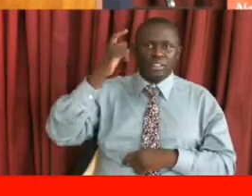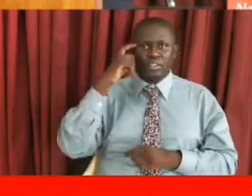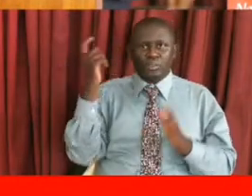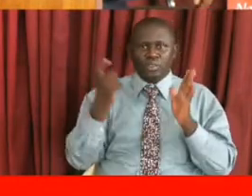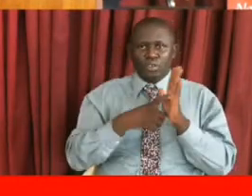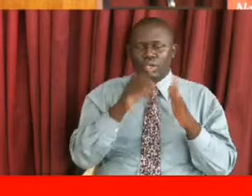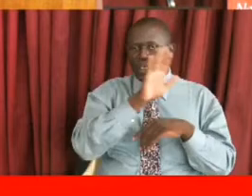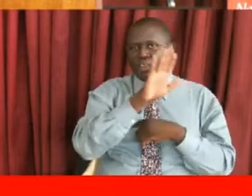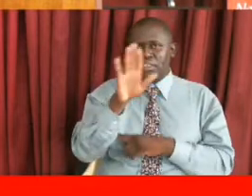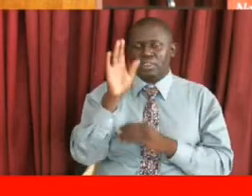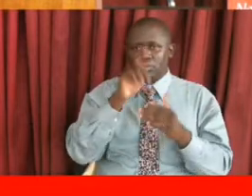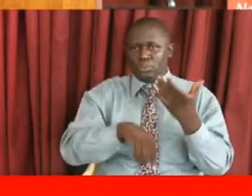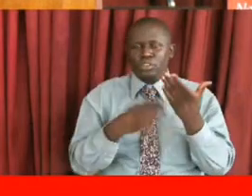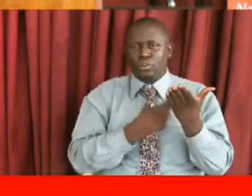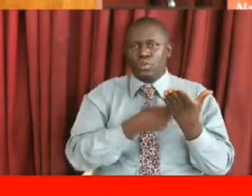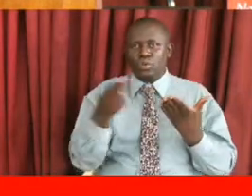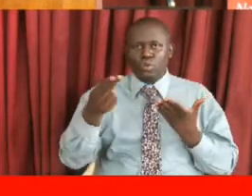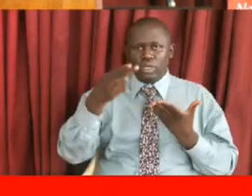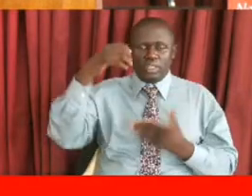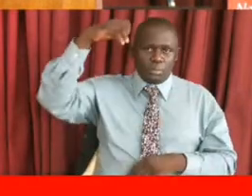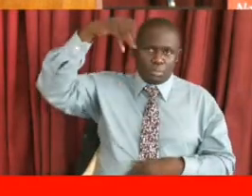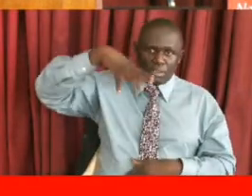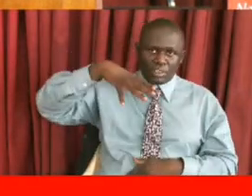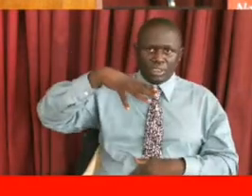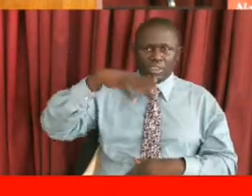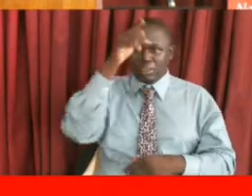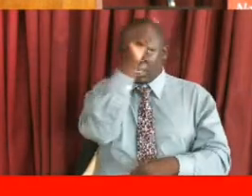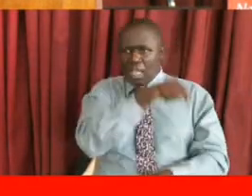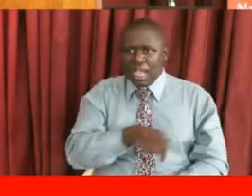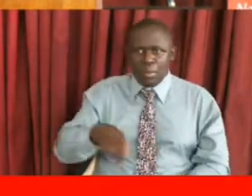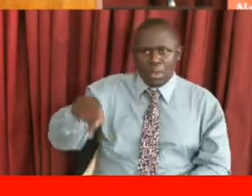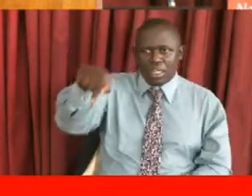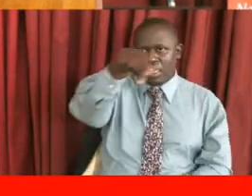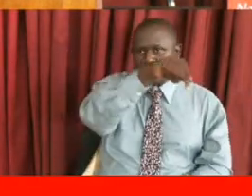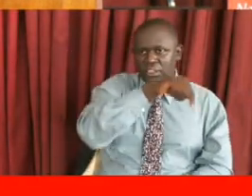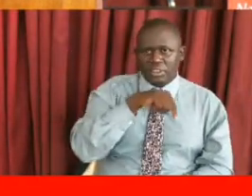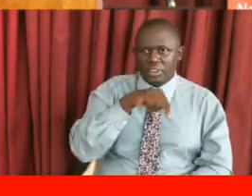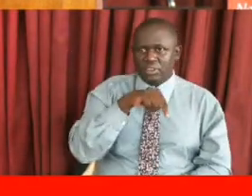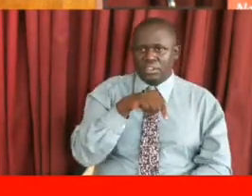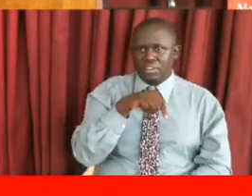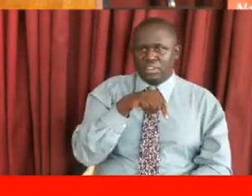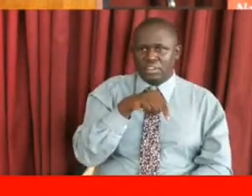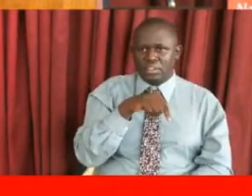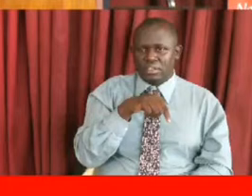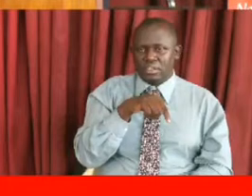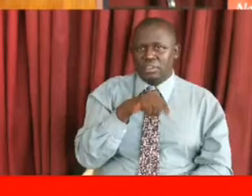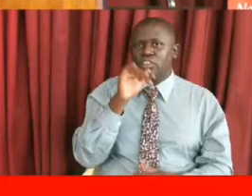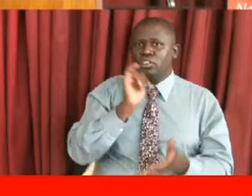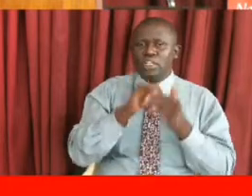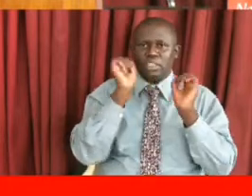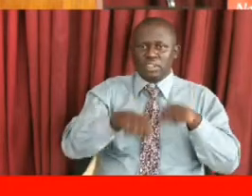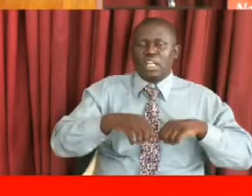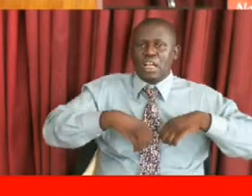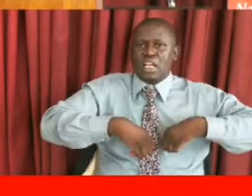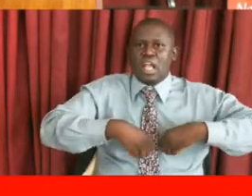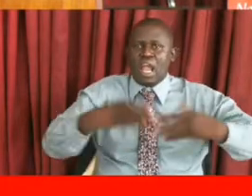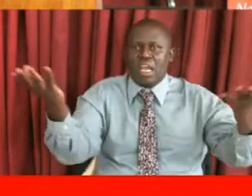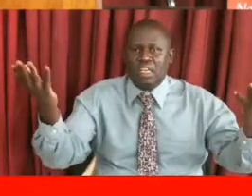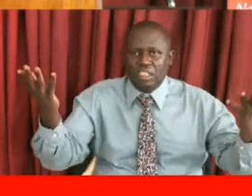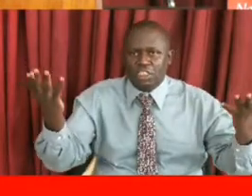his divine presence Among Us that it may unleash its